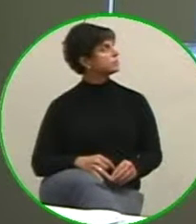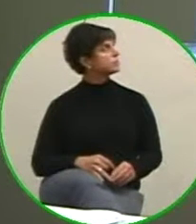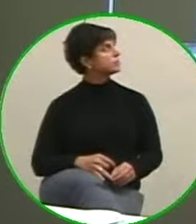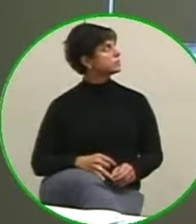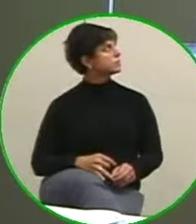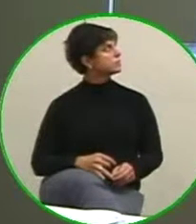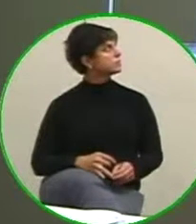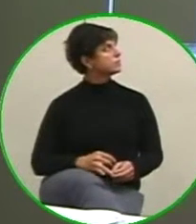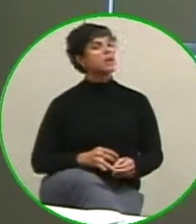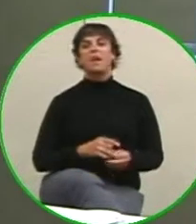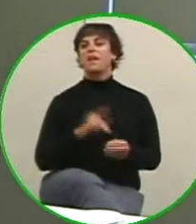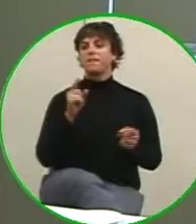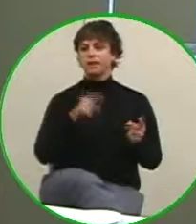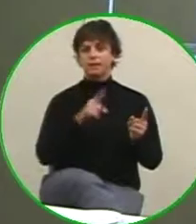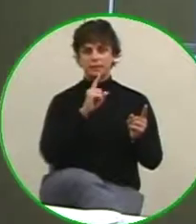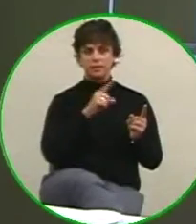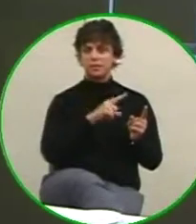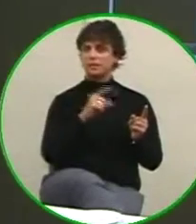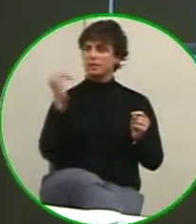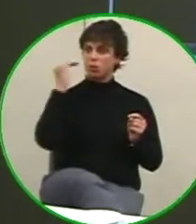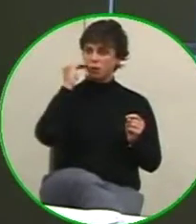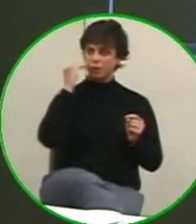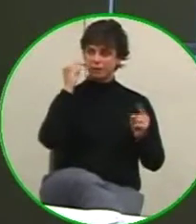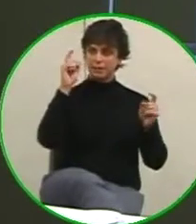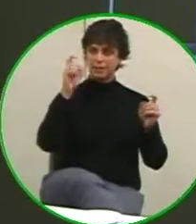This is an awareness test.